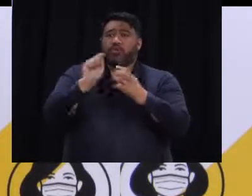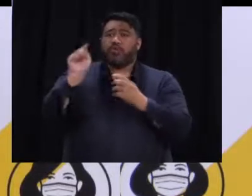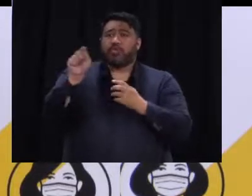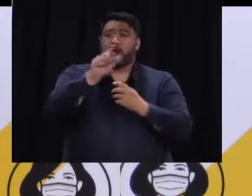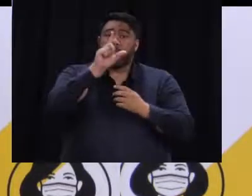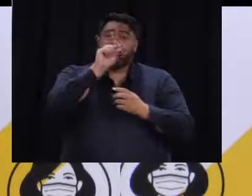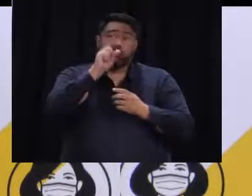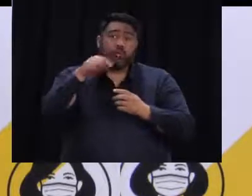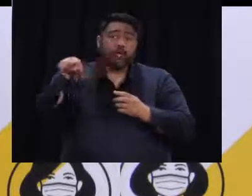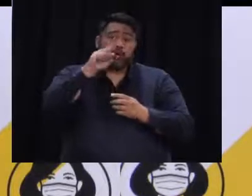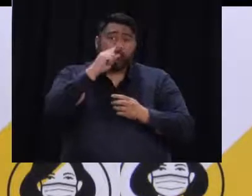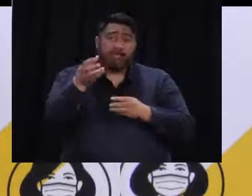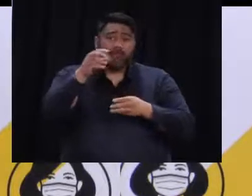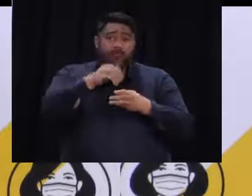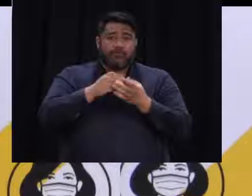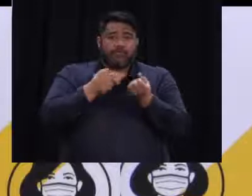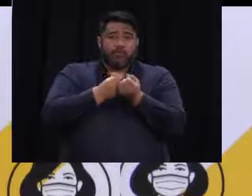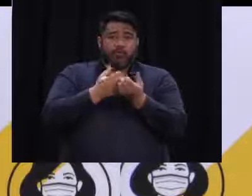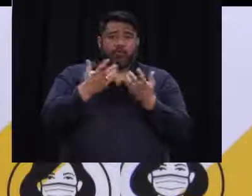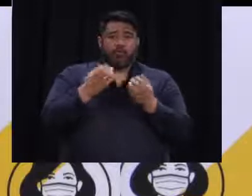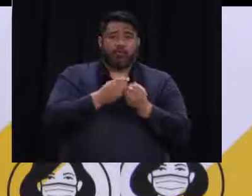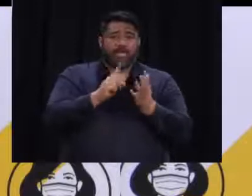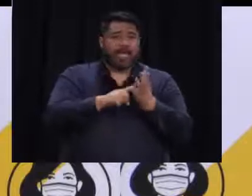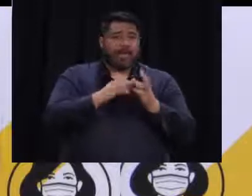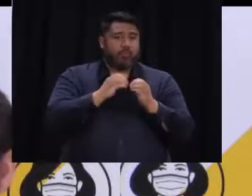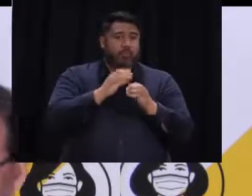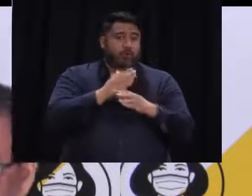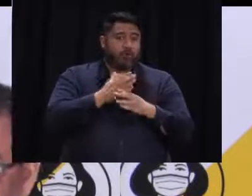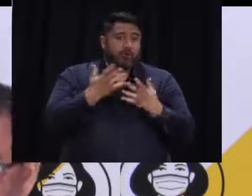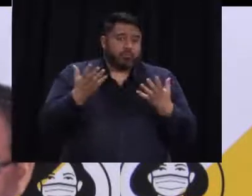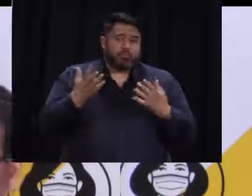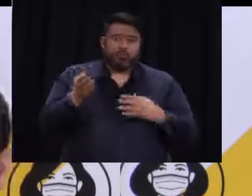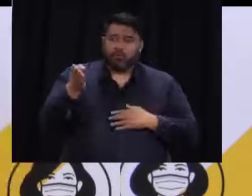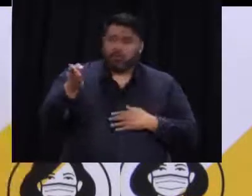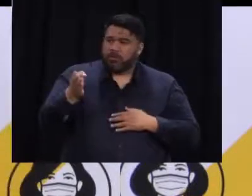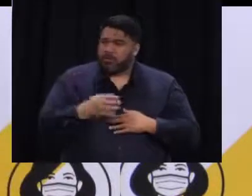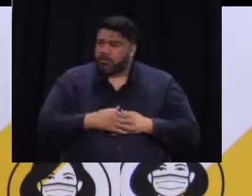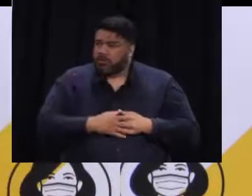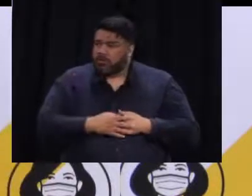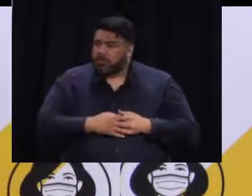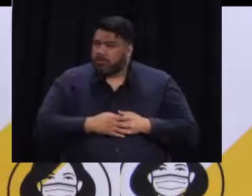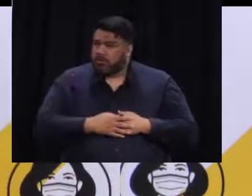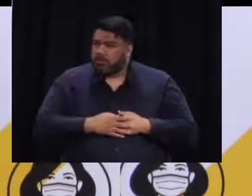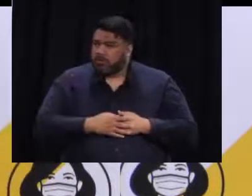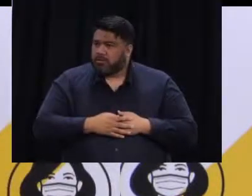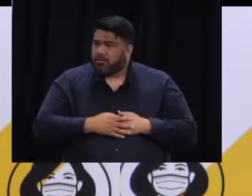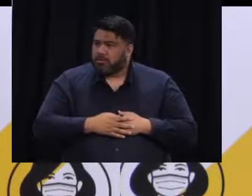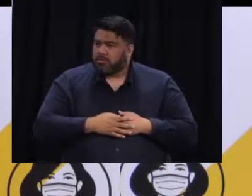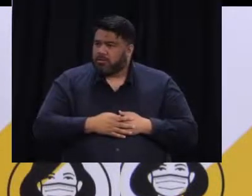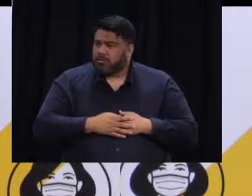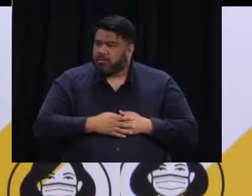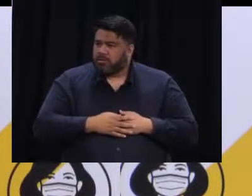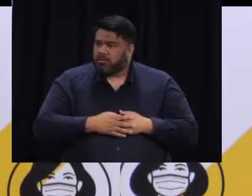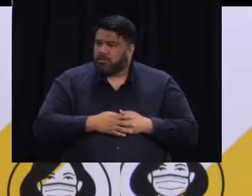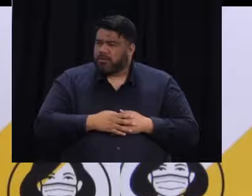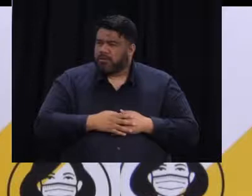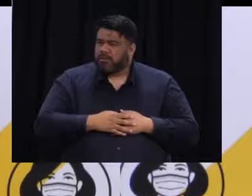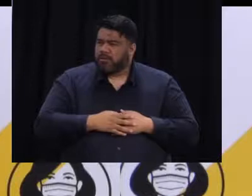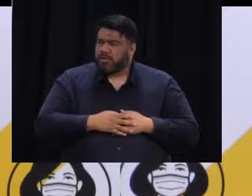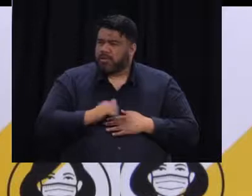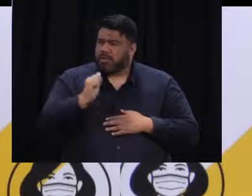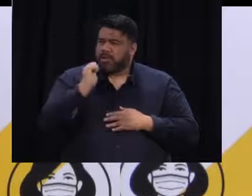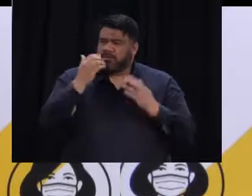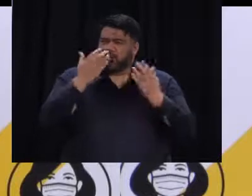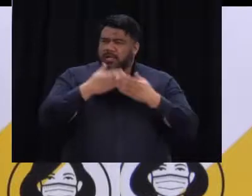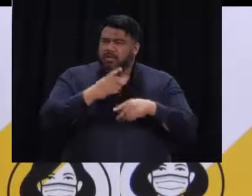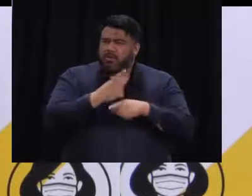as well. We'll just take Mark to follow up and then I'll come to Kevin. Last night there have been sort of job postings for 600 new contact tracers.